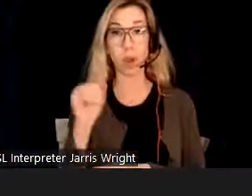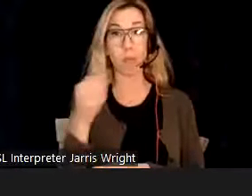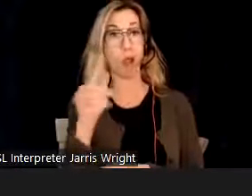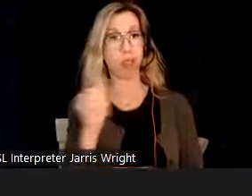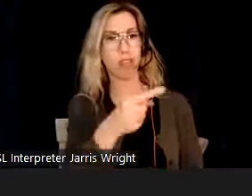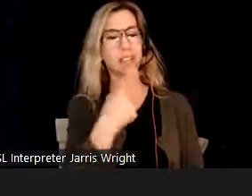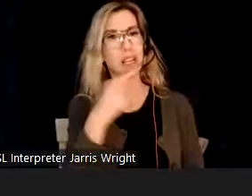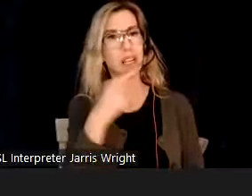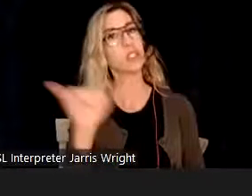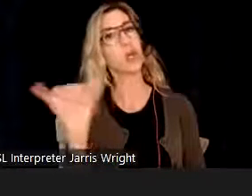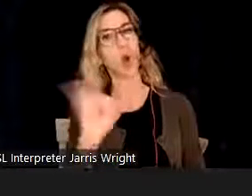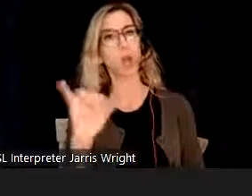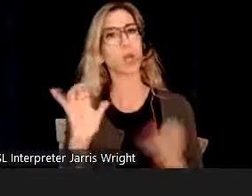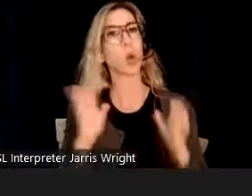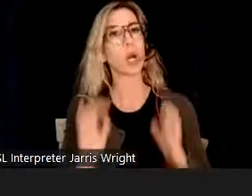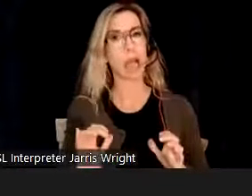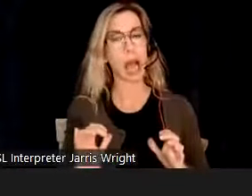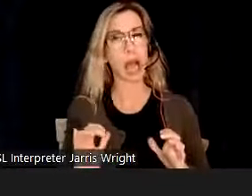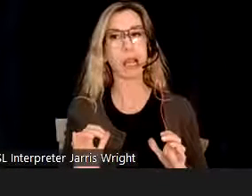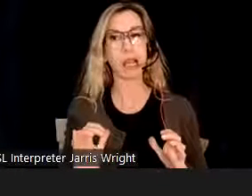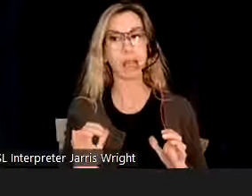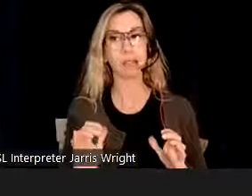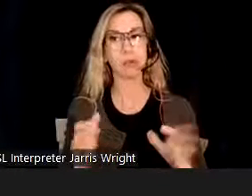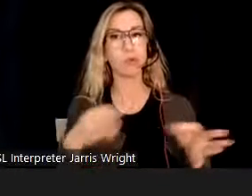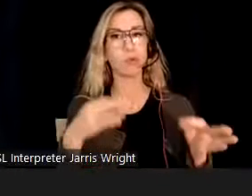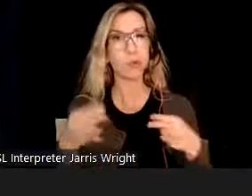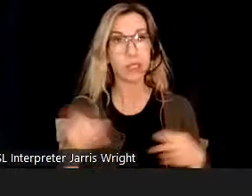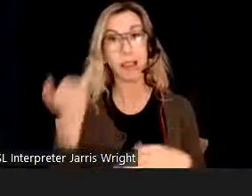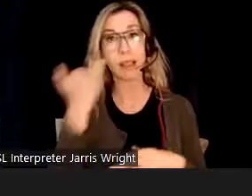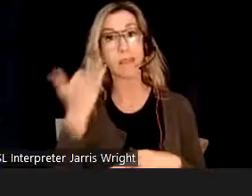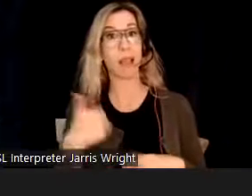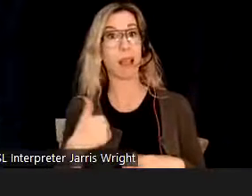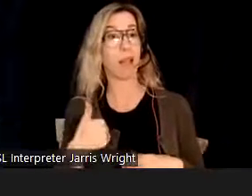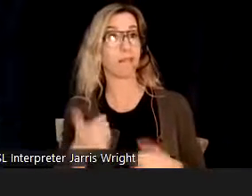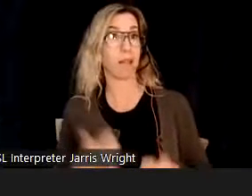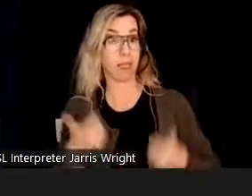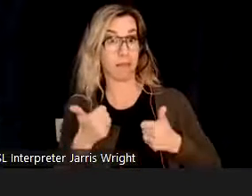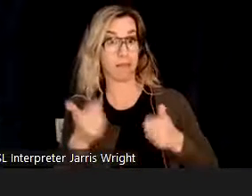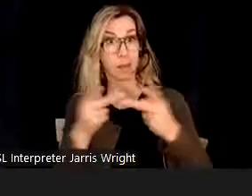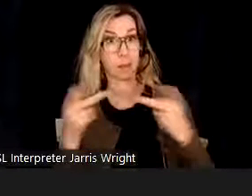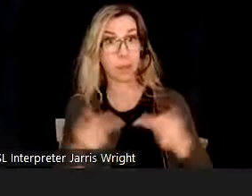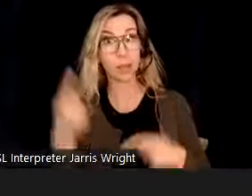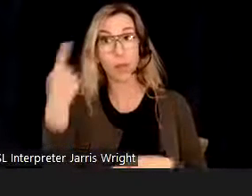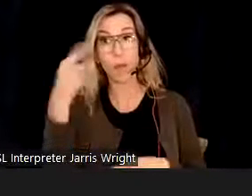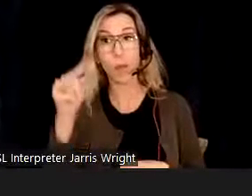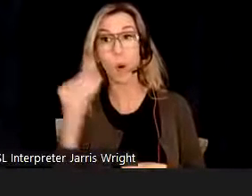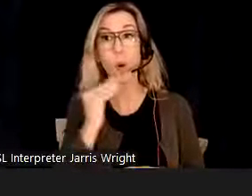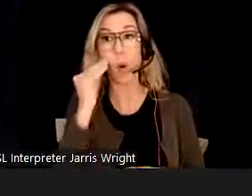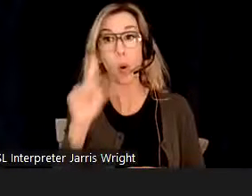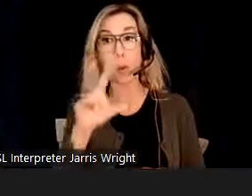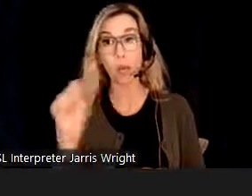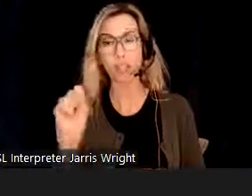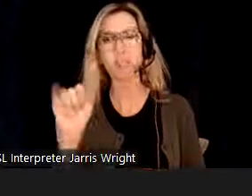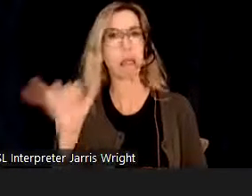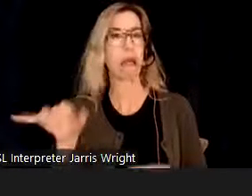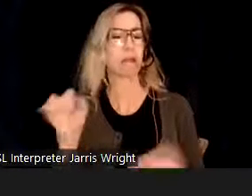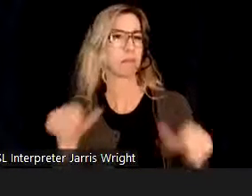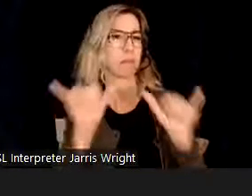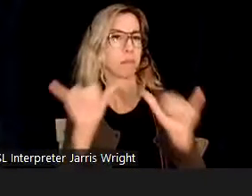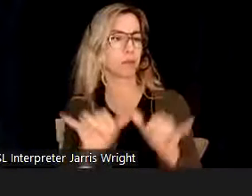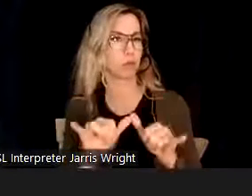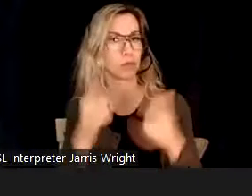that if there were more living places for the homeless, providing living places for the homeless, that would be a measure of success.